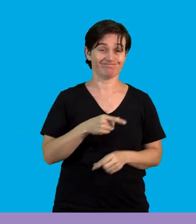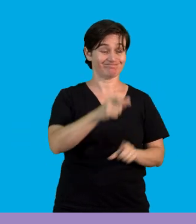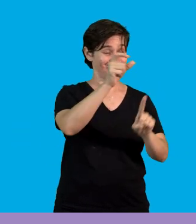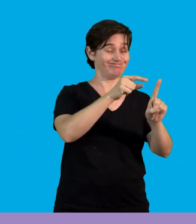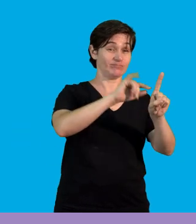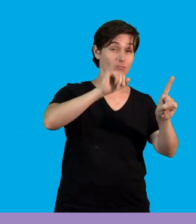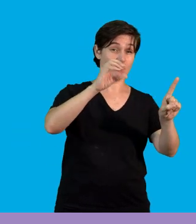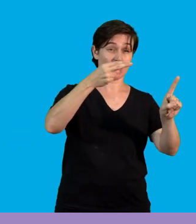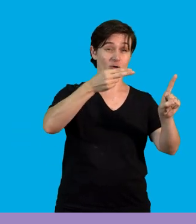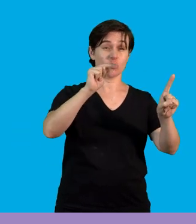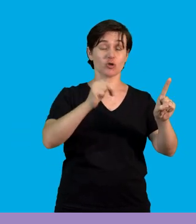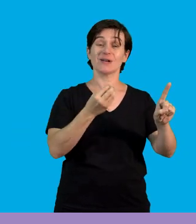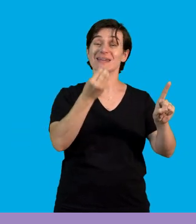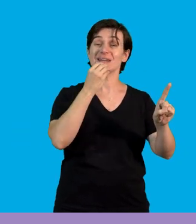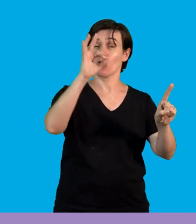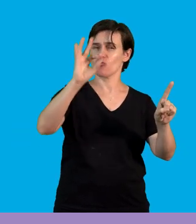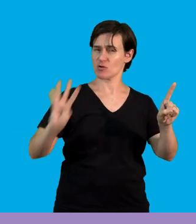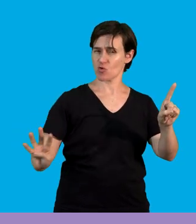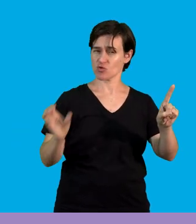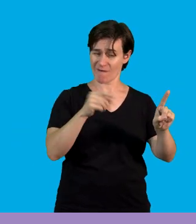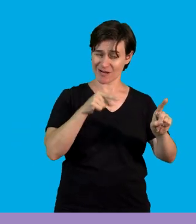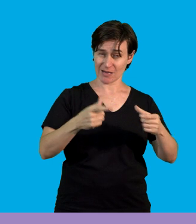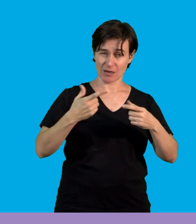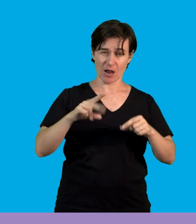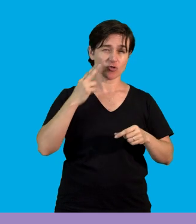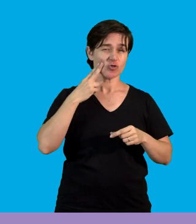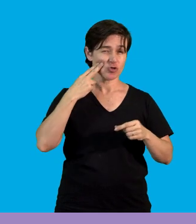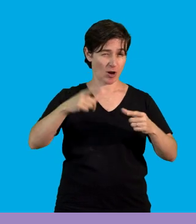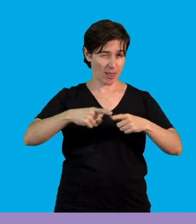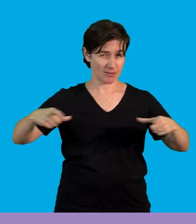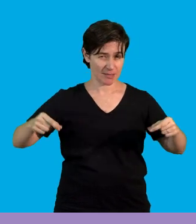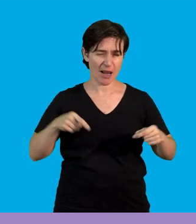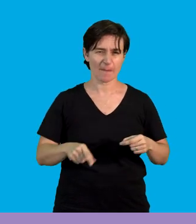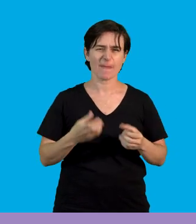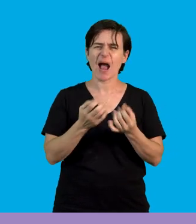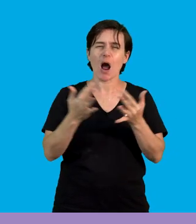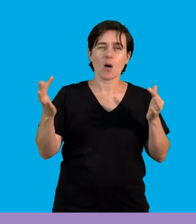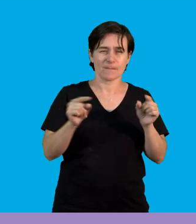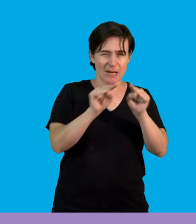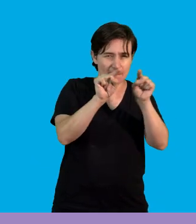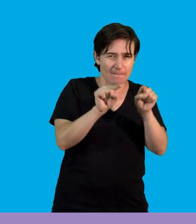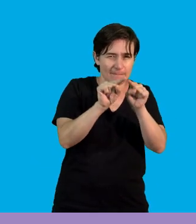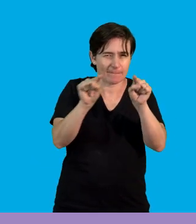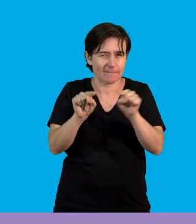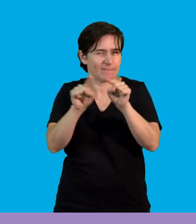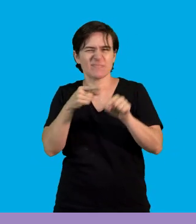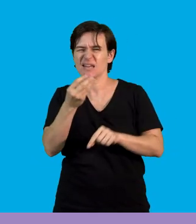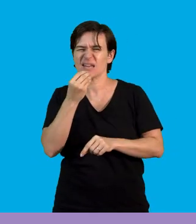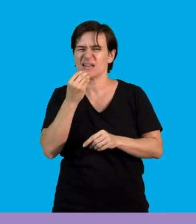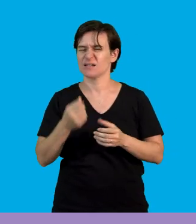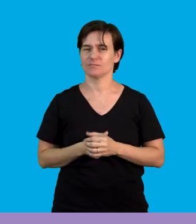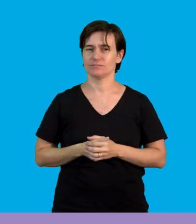of the chocolate slab, how many small pieces of chocolate did he eat? So we are